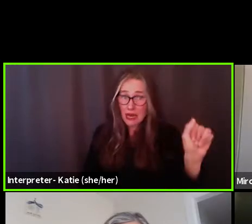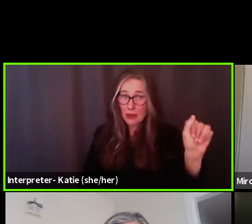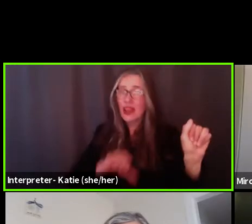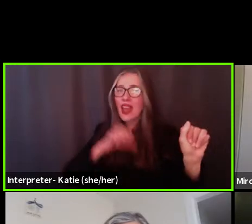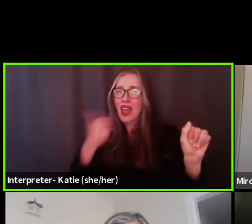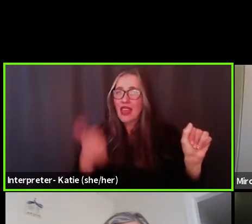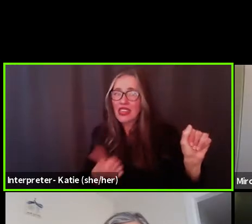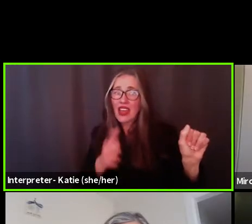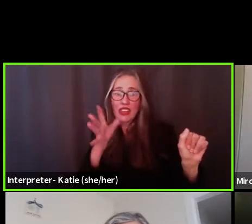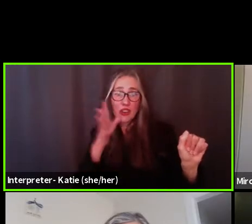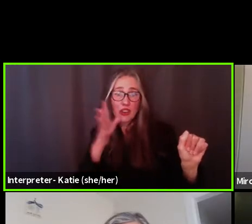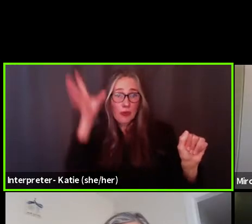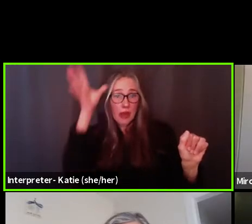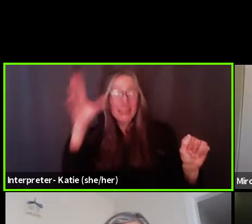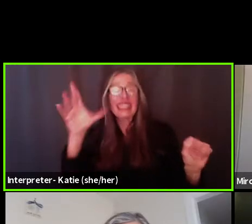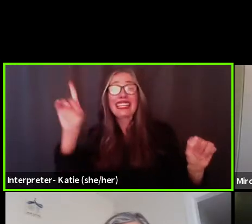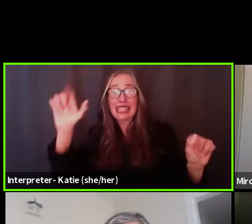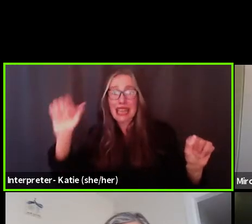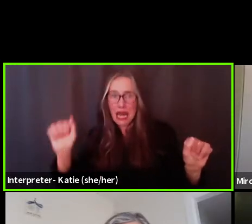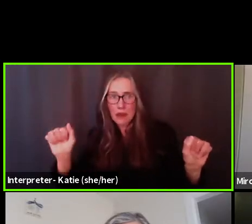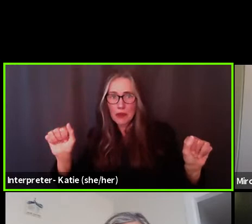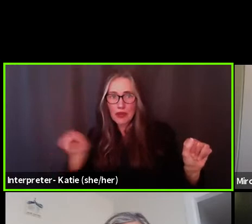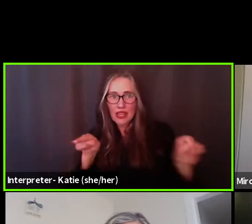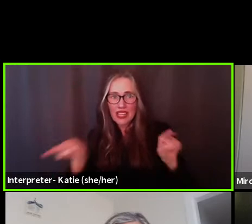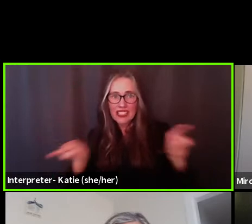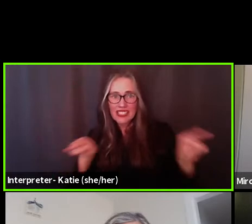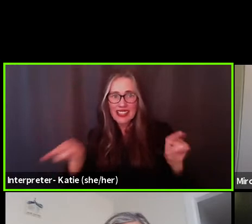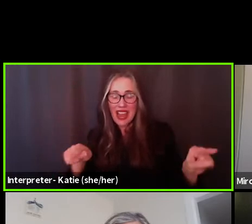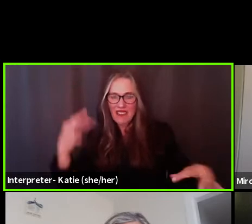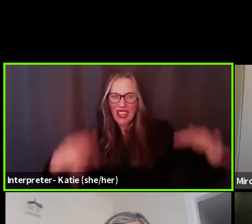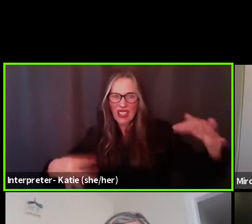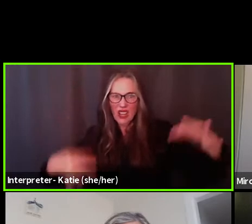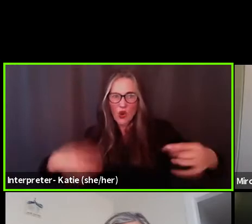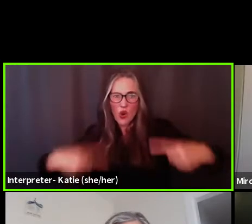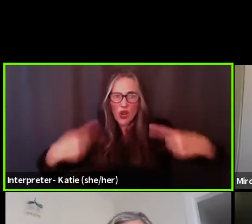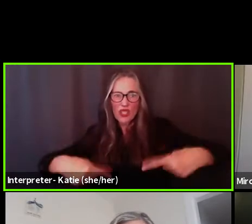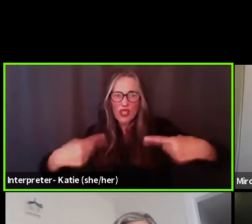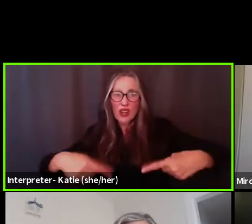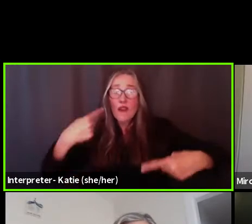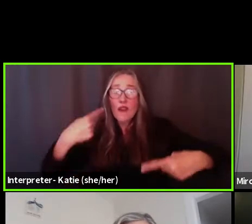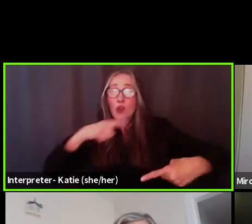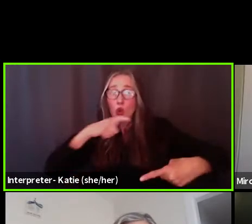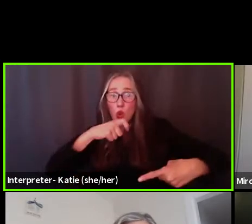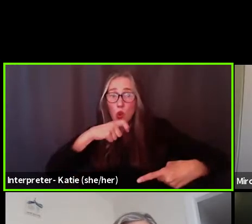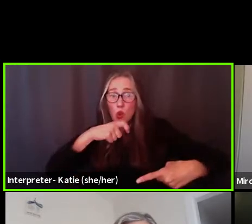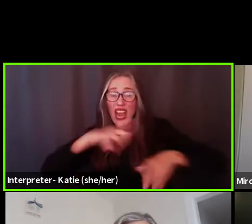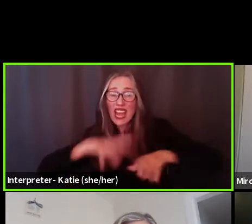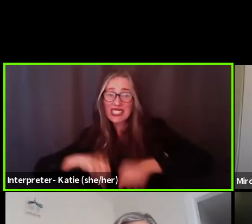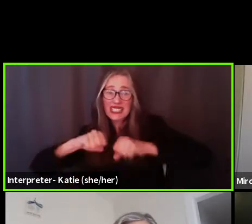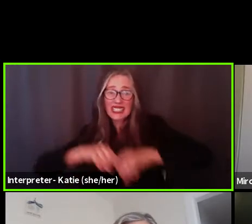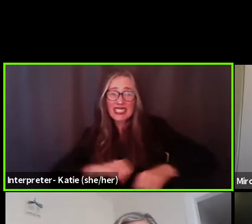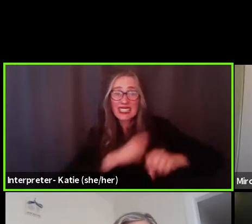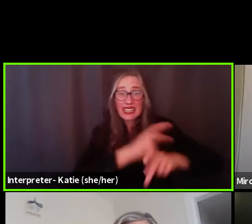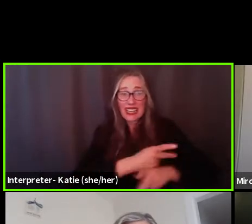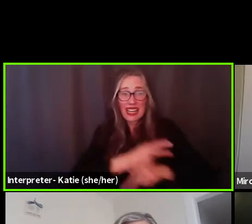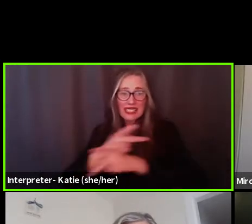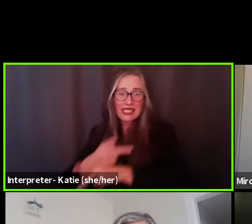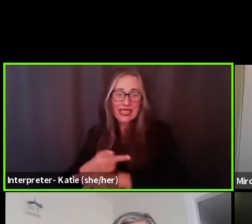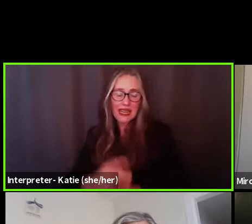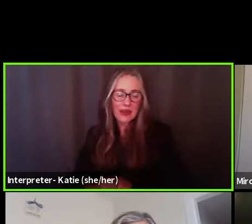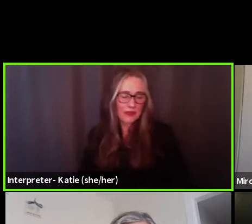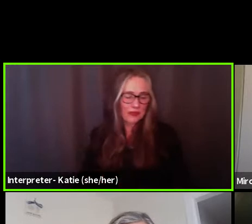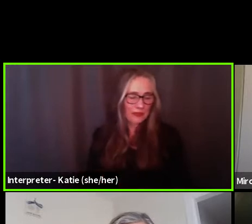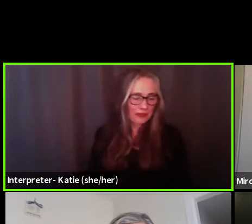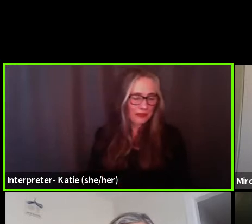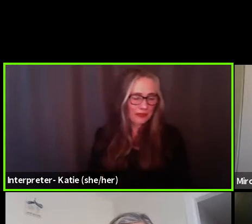way oh clever you that's a good question um we're talking largely about child welfare because it can result in the